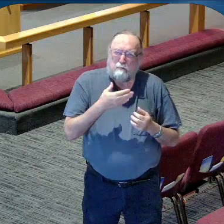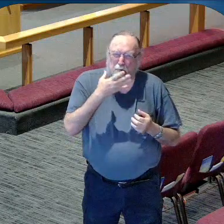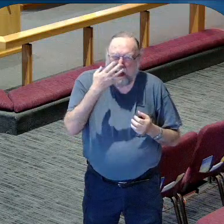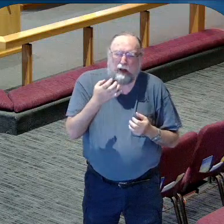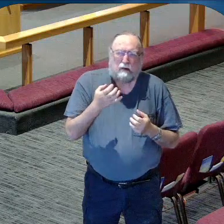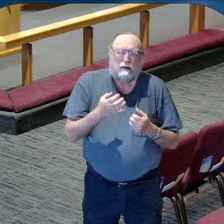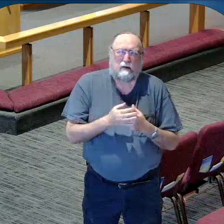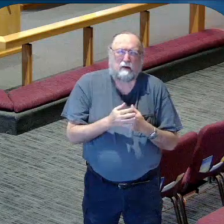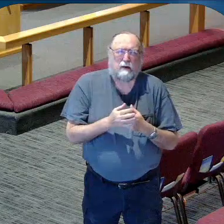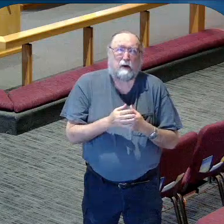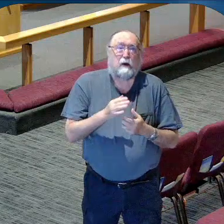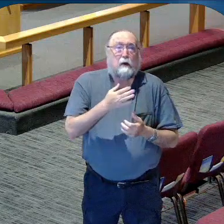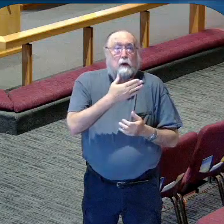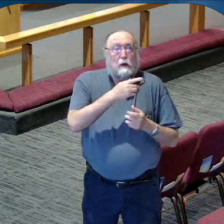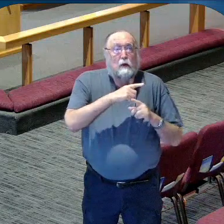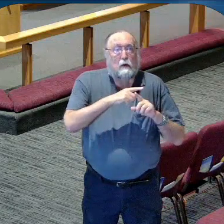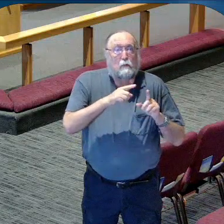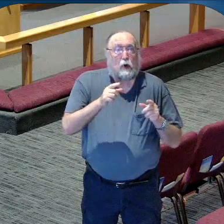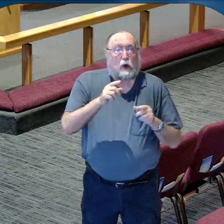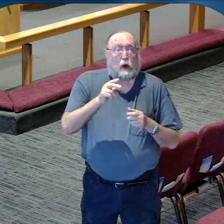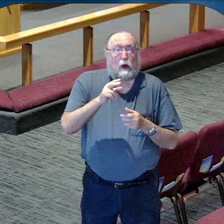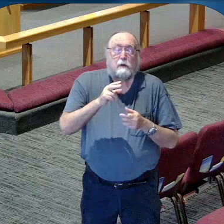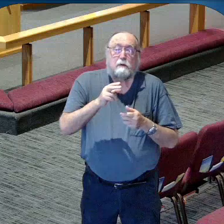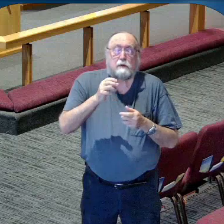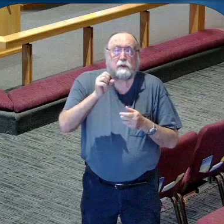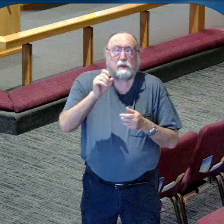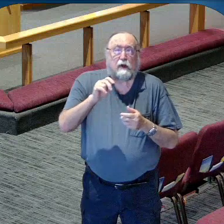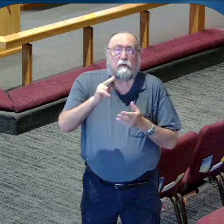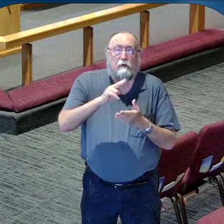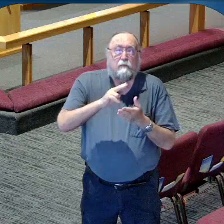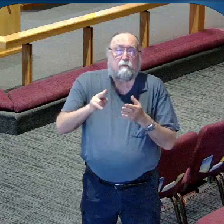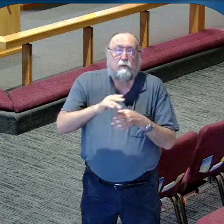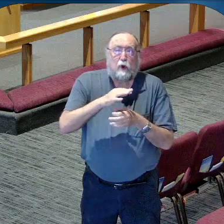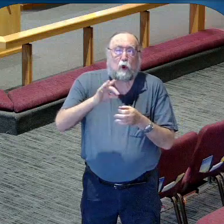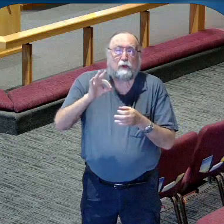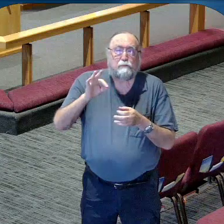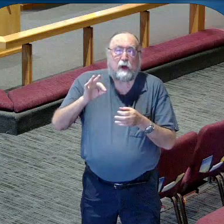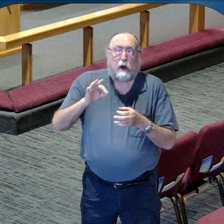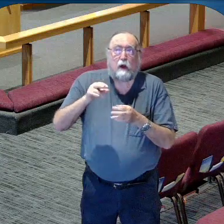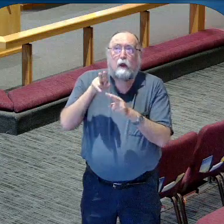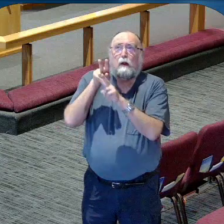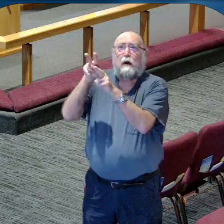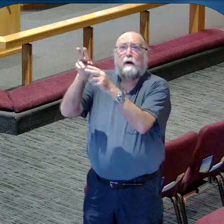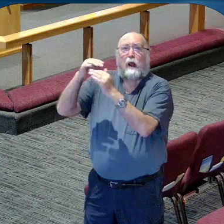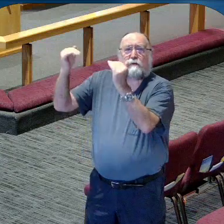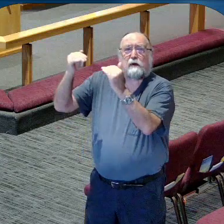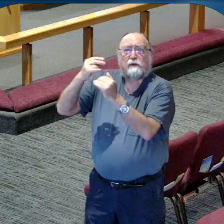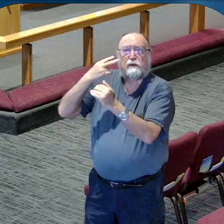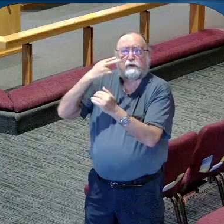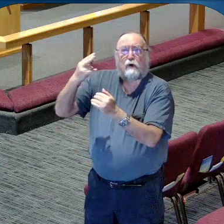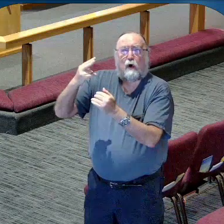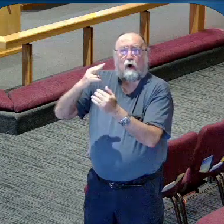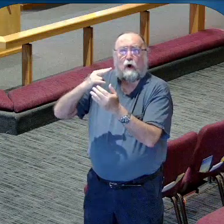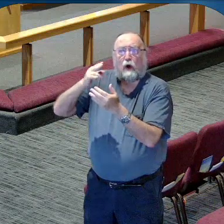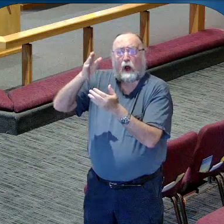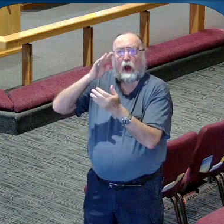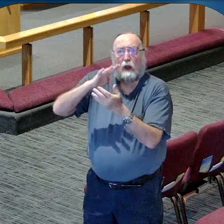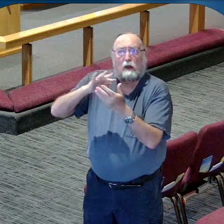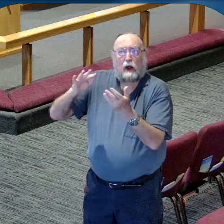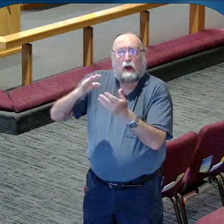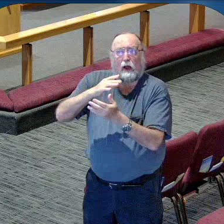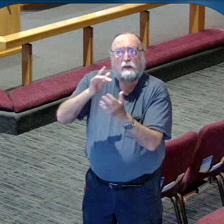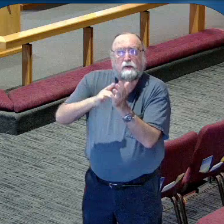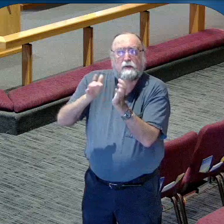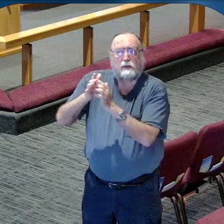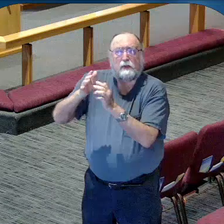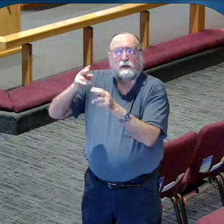he, full of the Holy Spirit, gazed into heaven and saw the glory of God, and Jesus standing at the right hand of